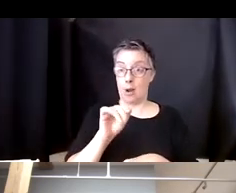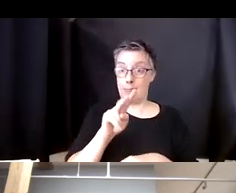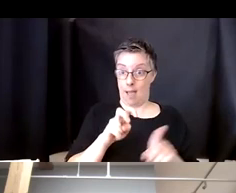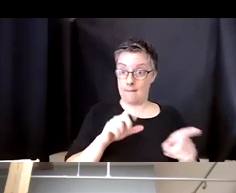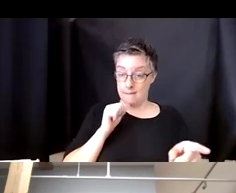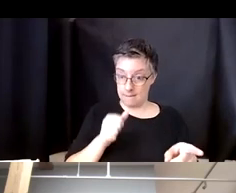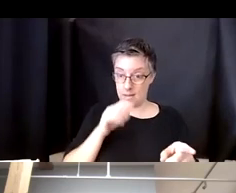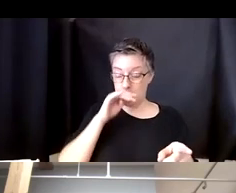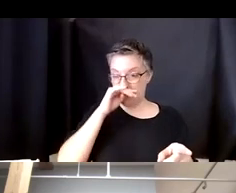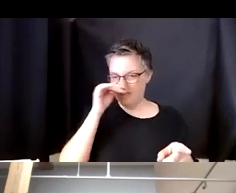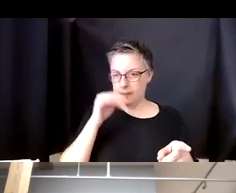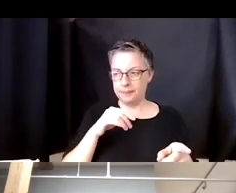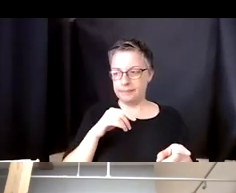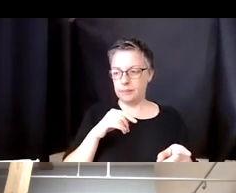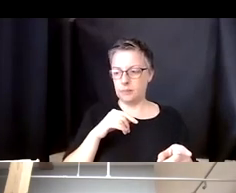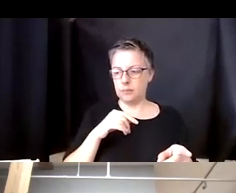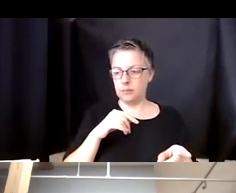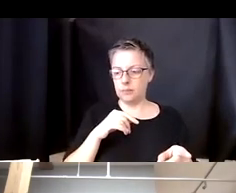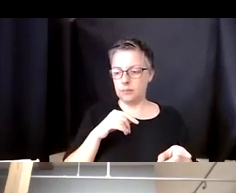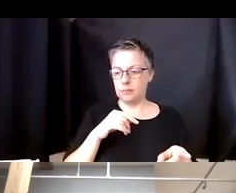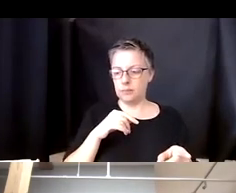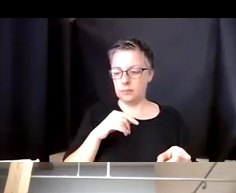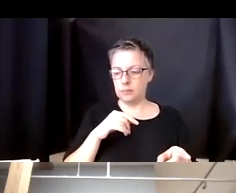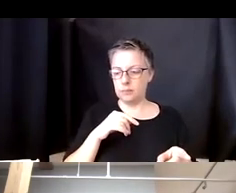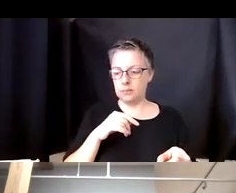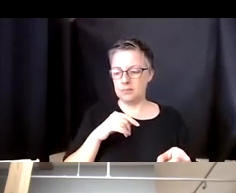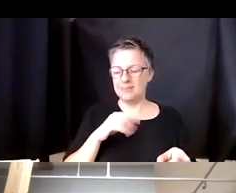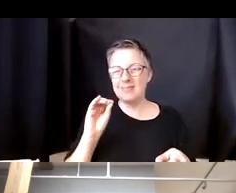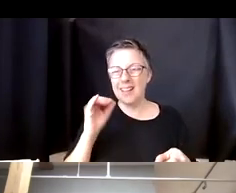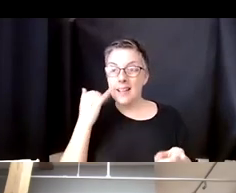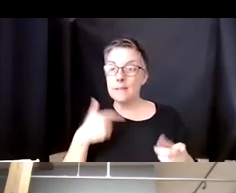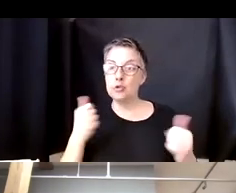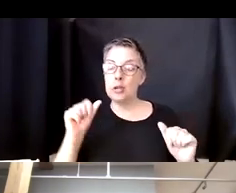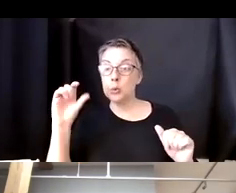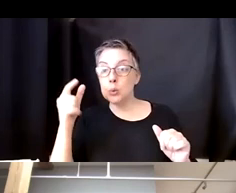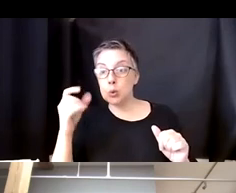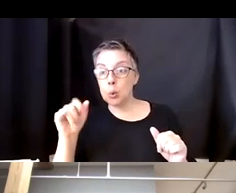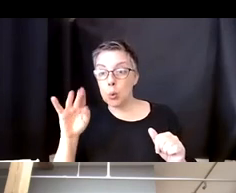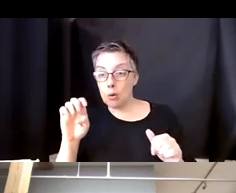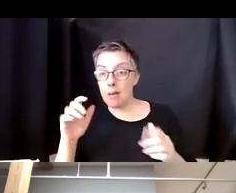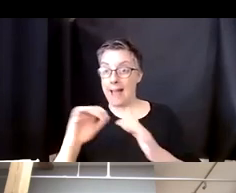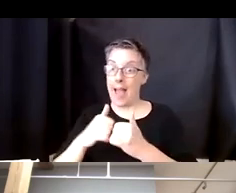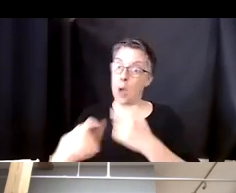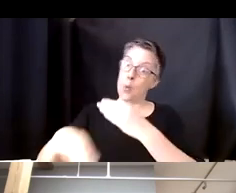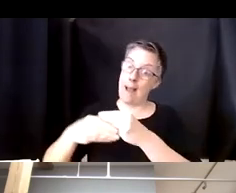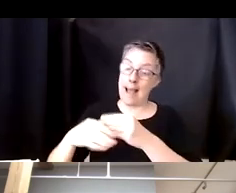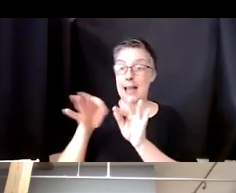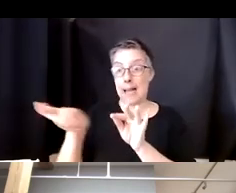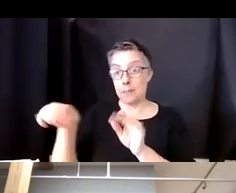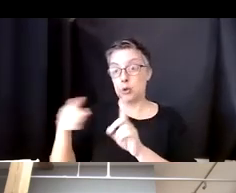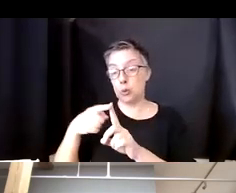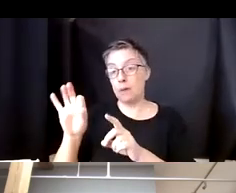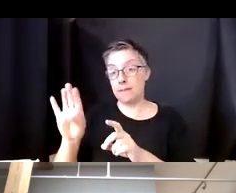lot of, there's really not anything in Google search. If you were trying to Google, how do I add caption to Facebook Live or